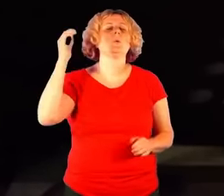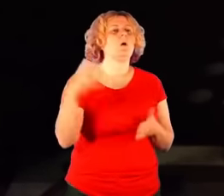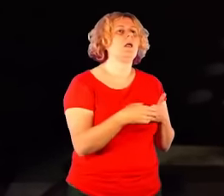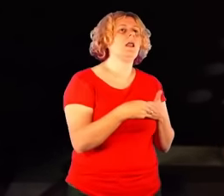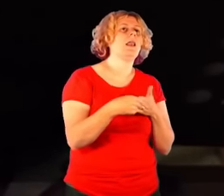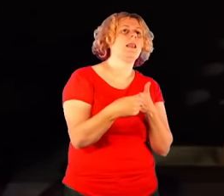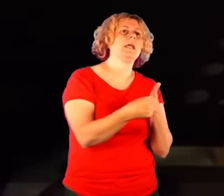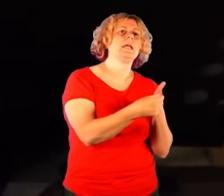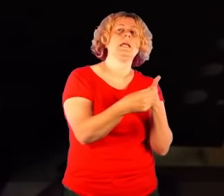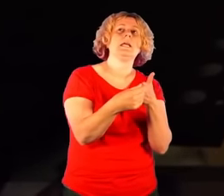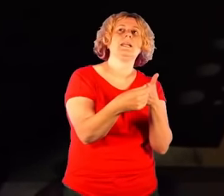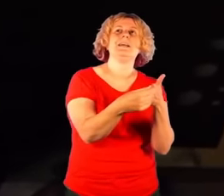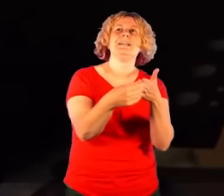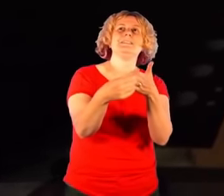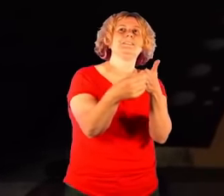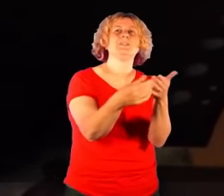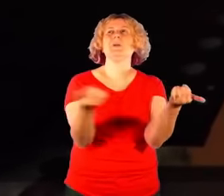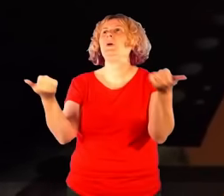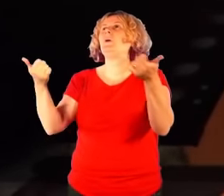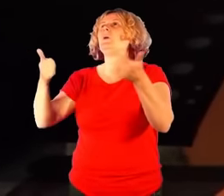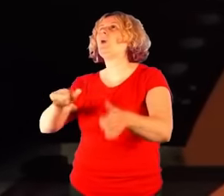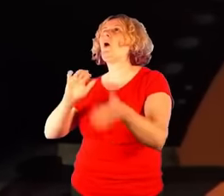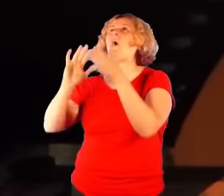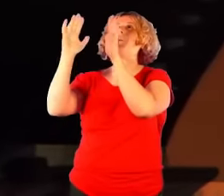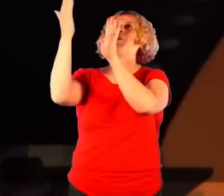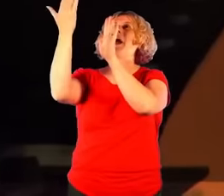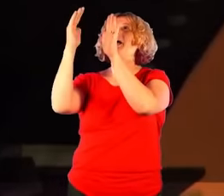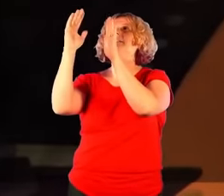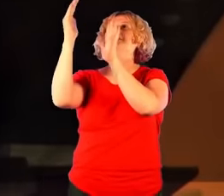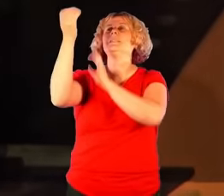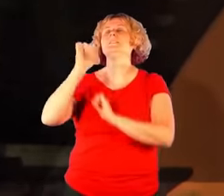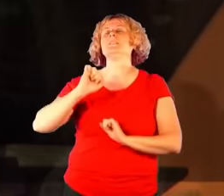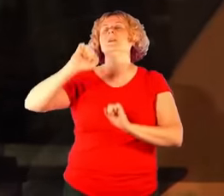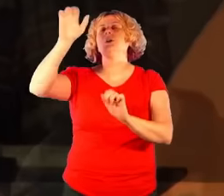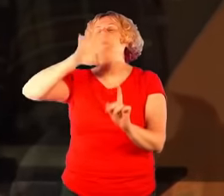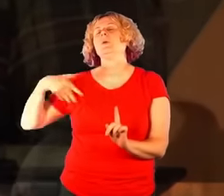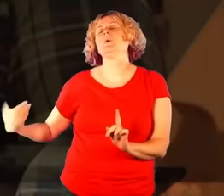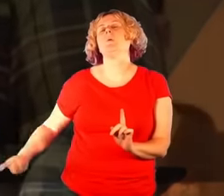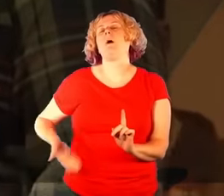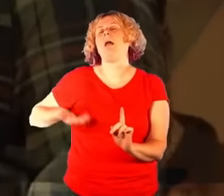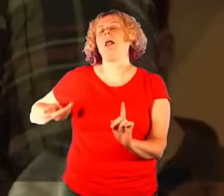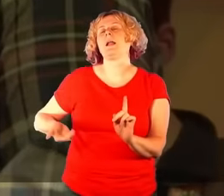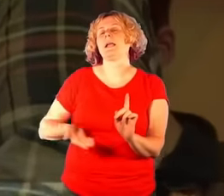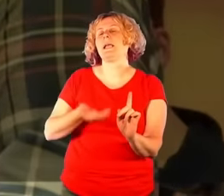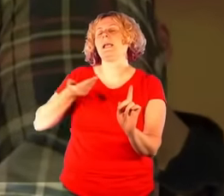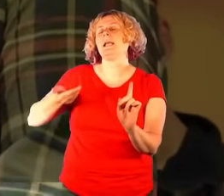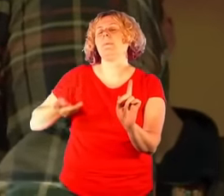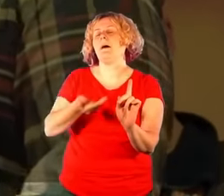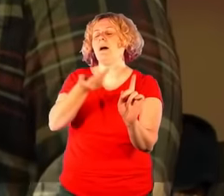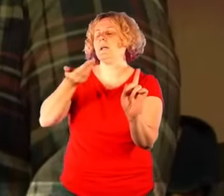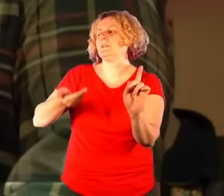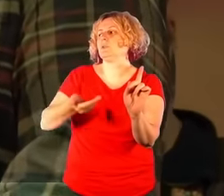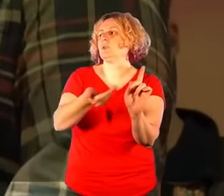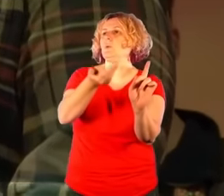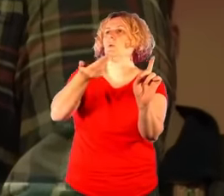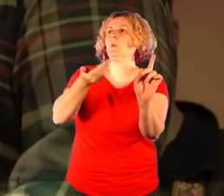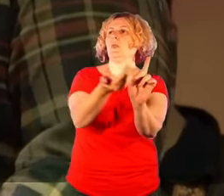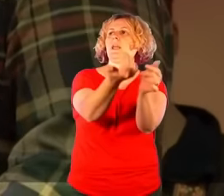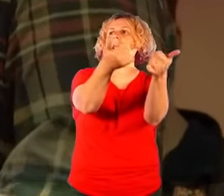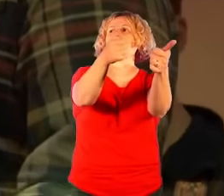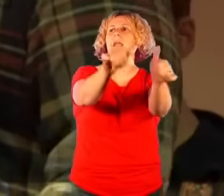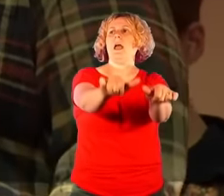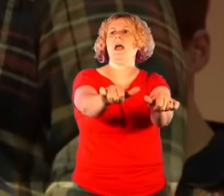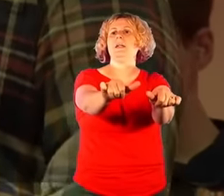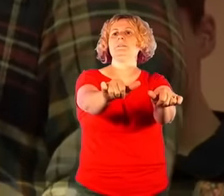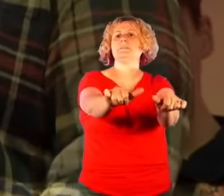You will lead us to your presence. You will keep us to